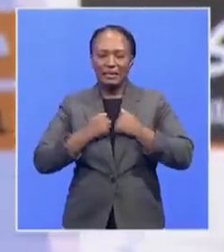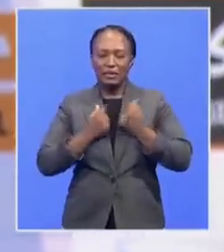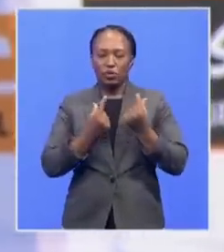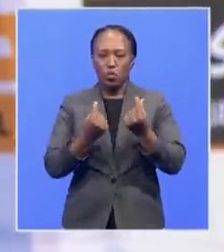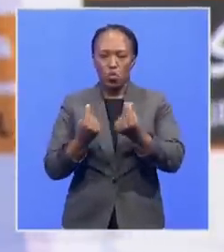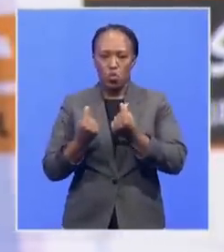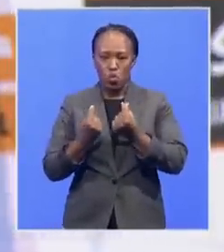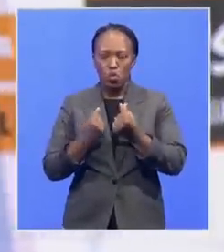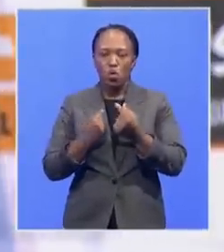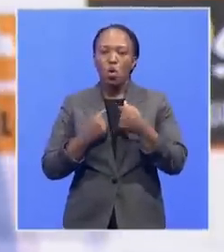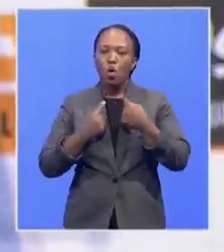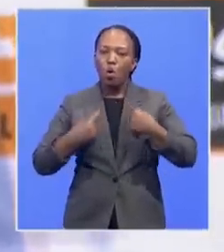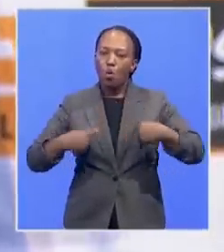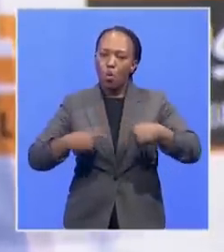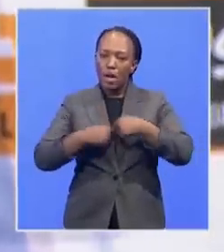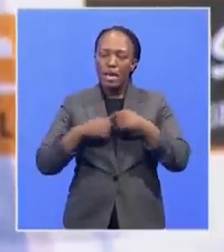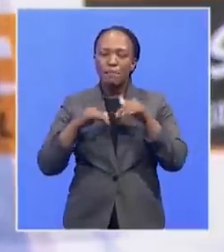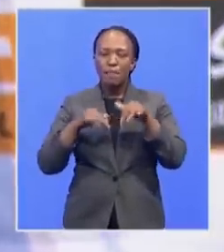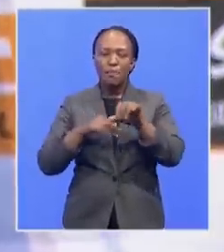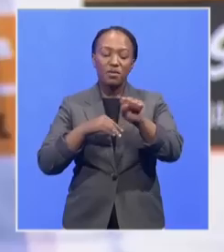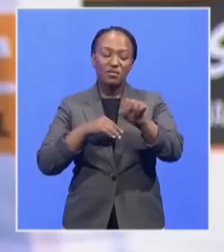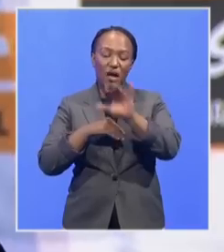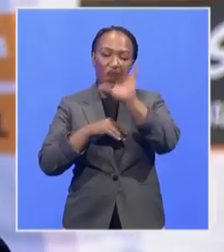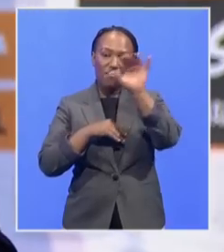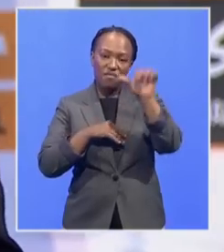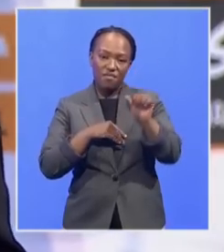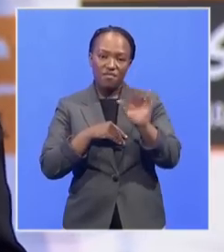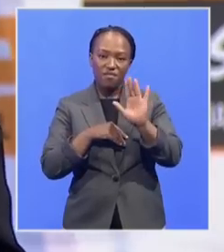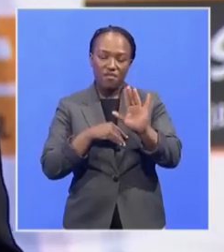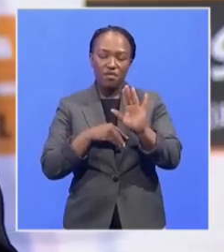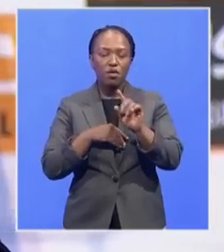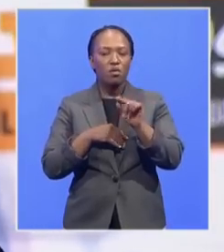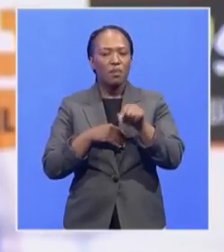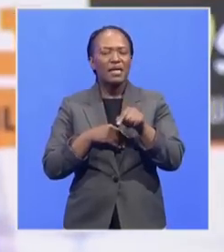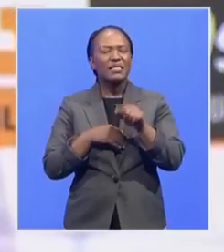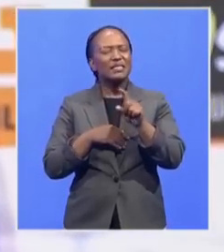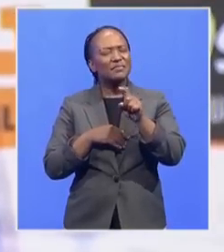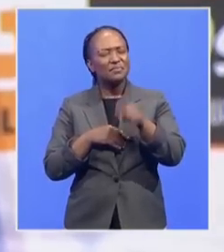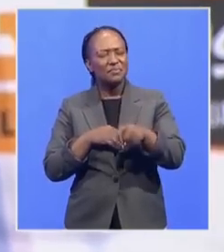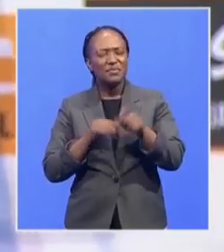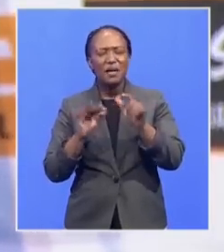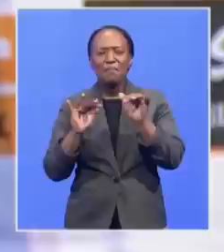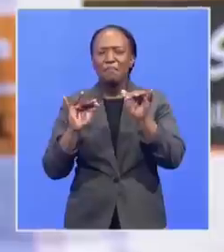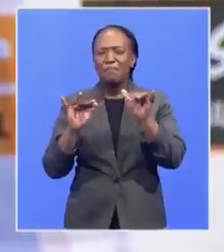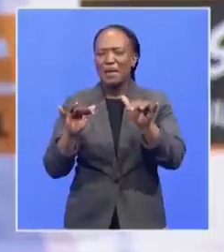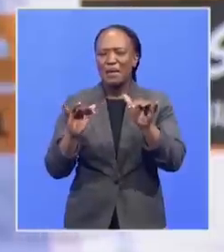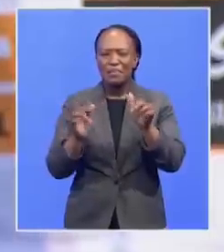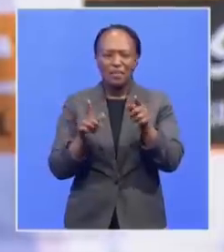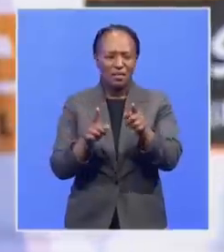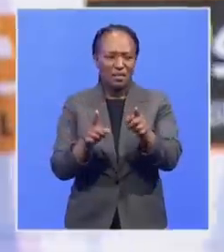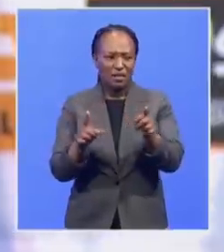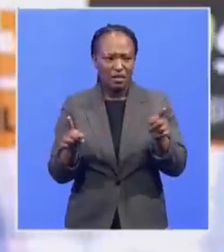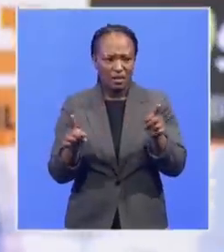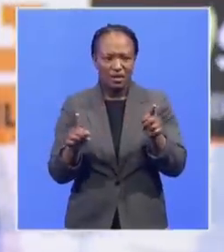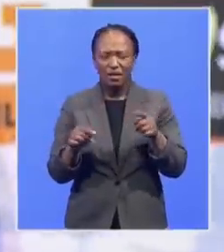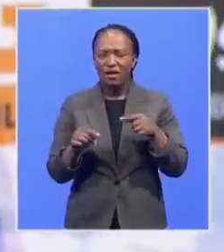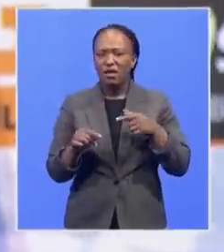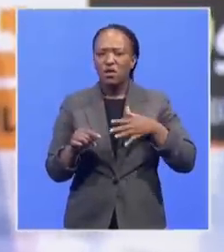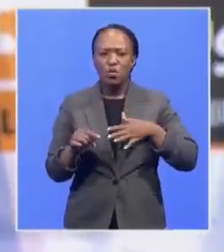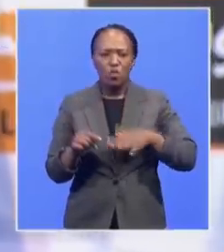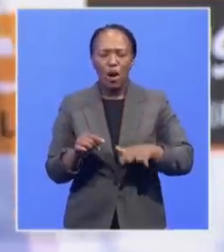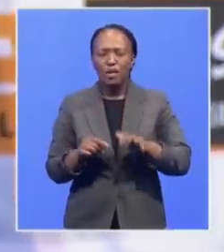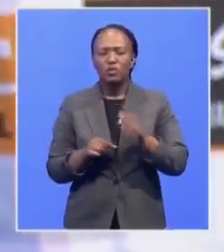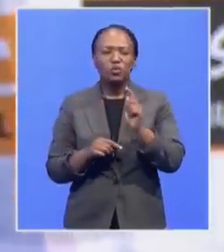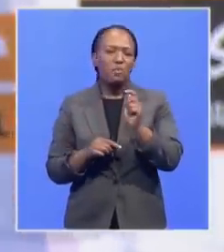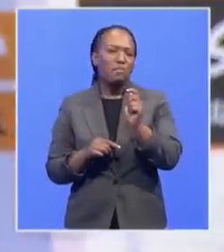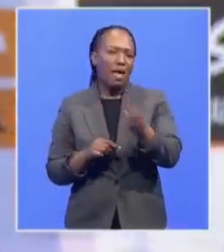of our country. And we should take a stand against those who do not want to pay for the